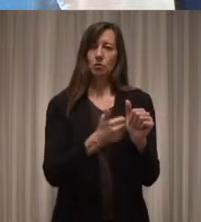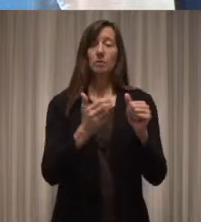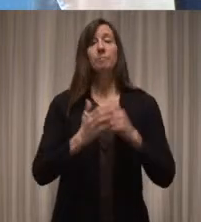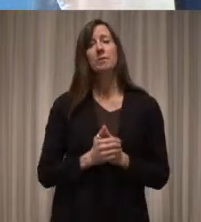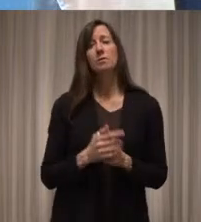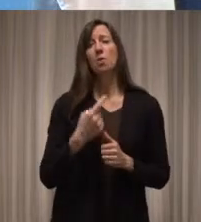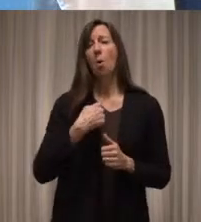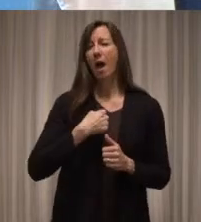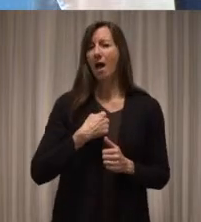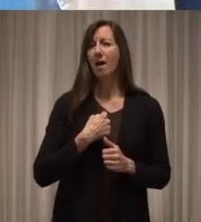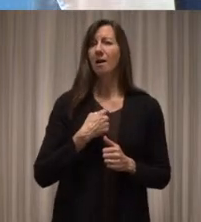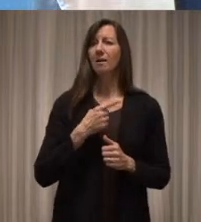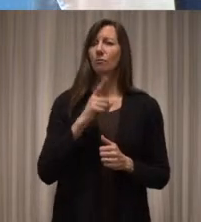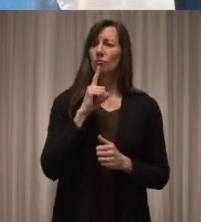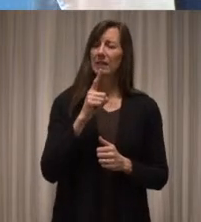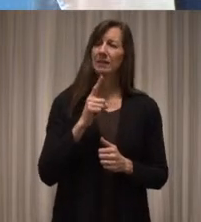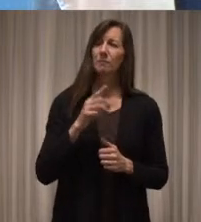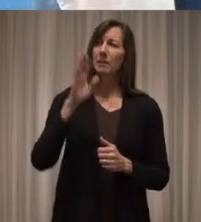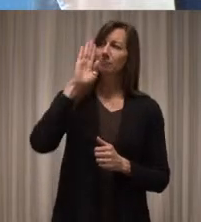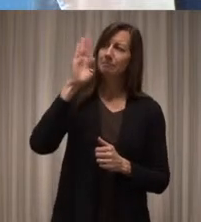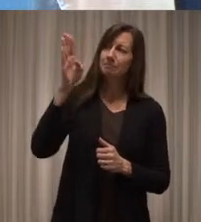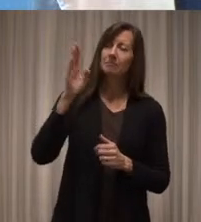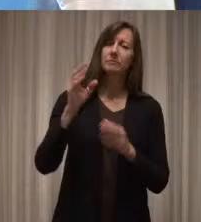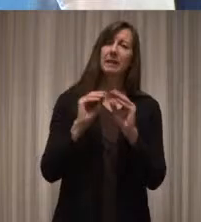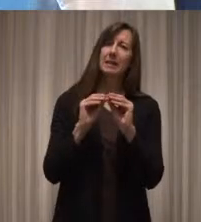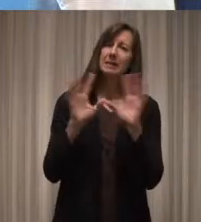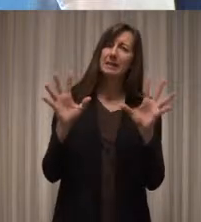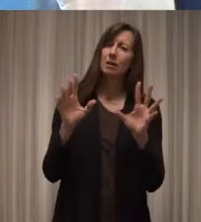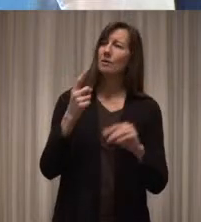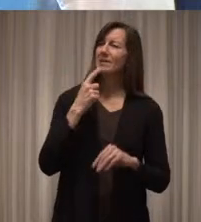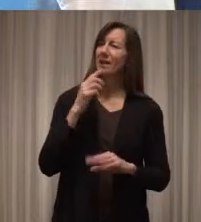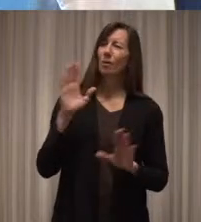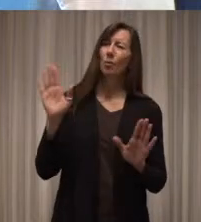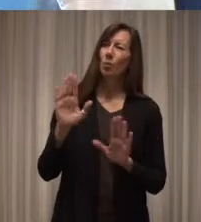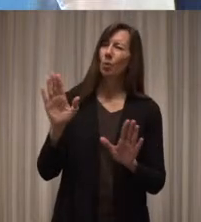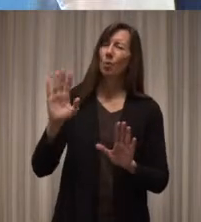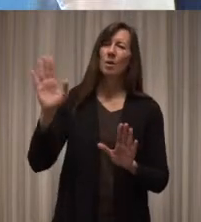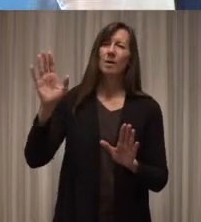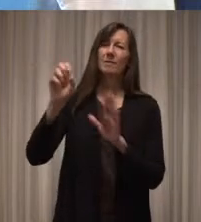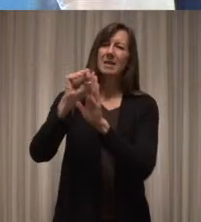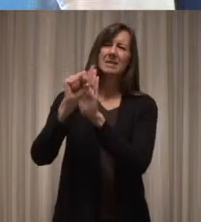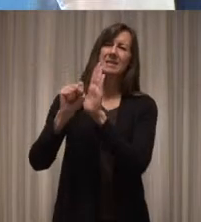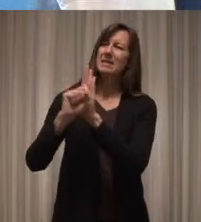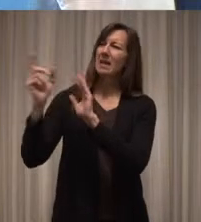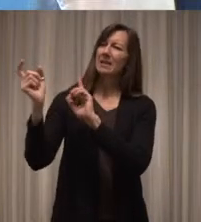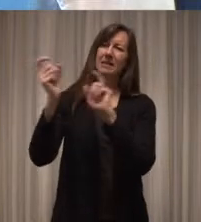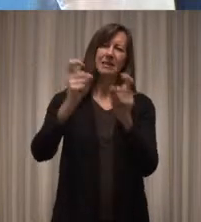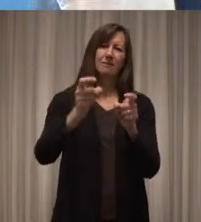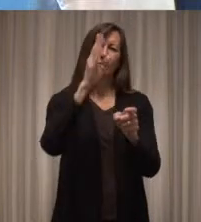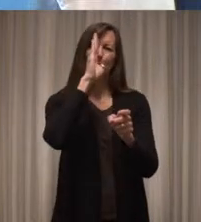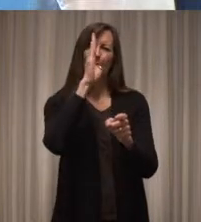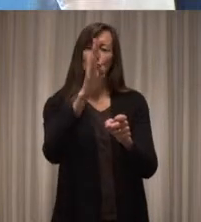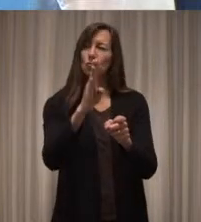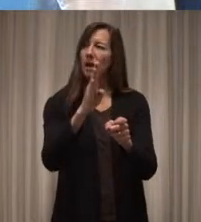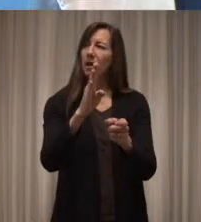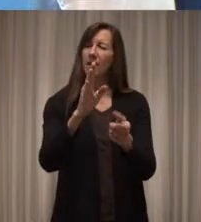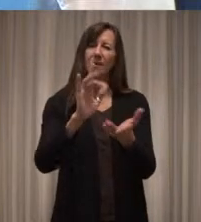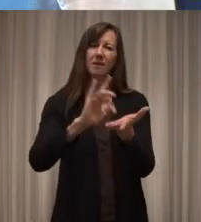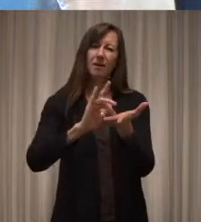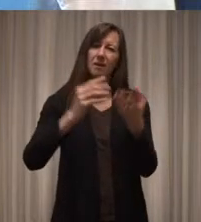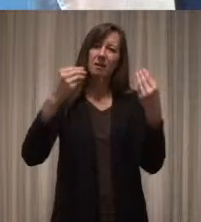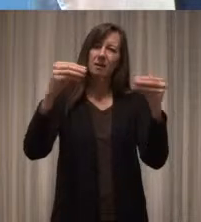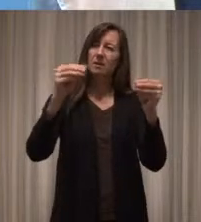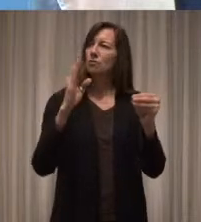directing these to all of these private pharmacies makes it much more difficult in an already difficult process for our seniors to